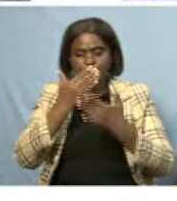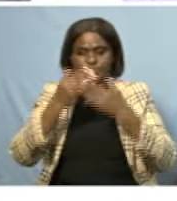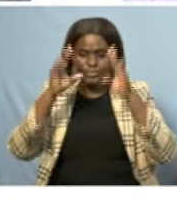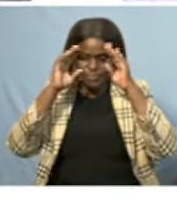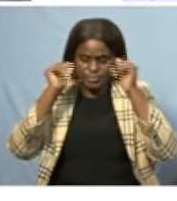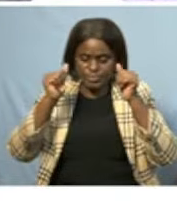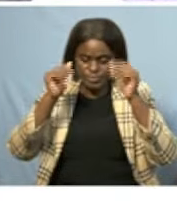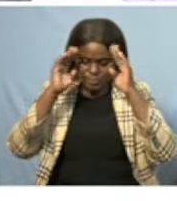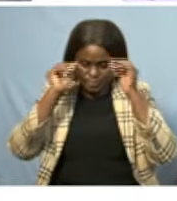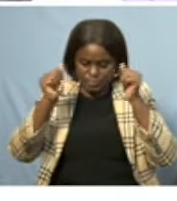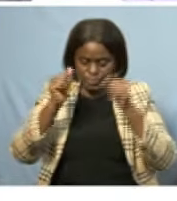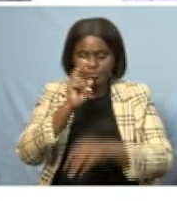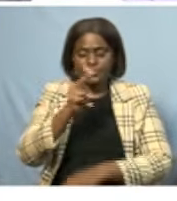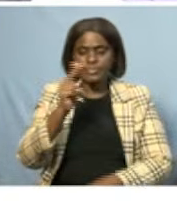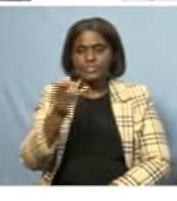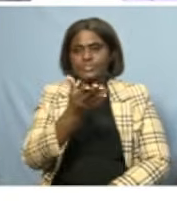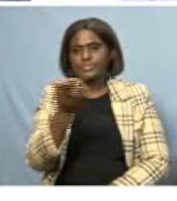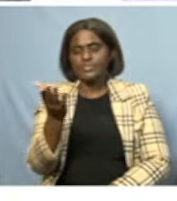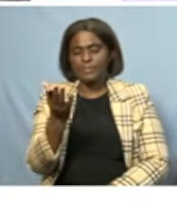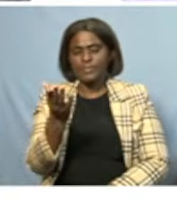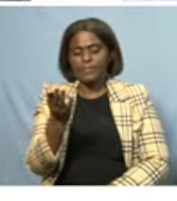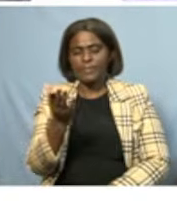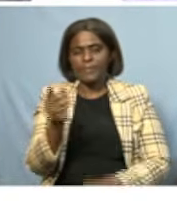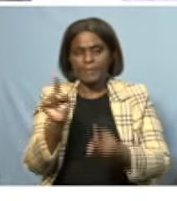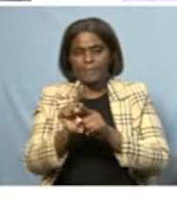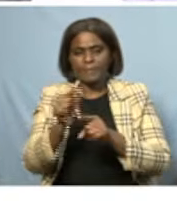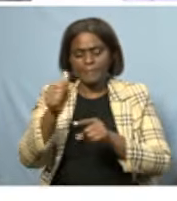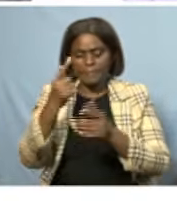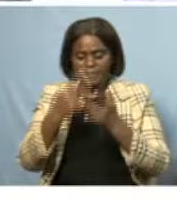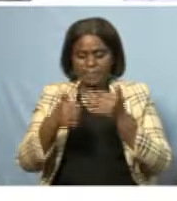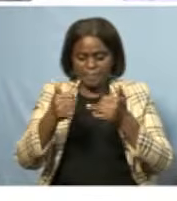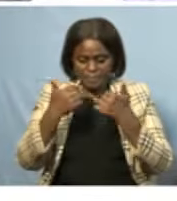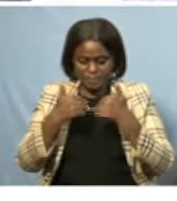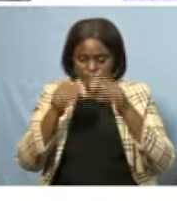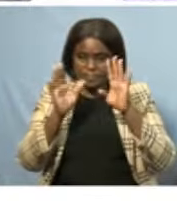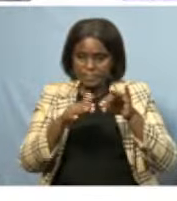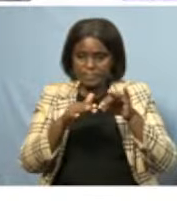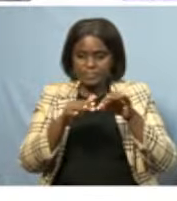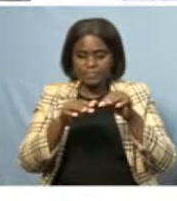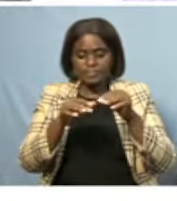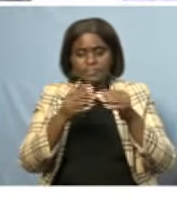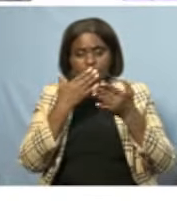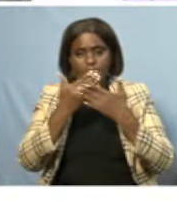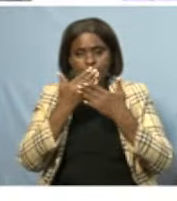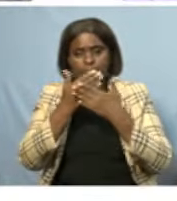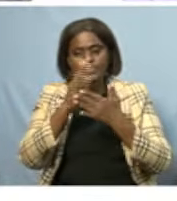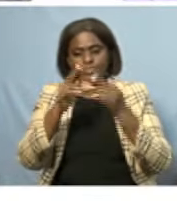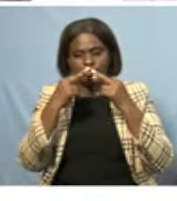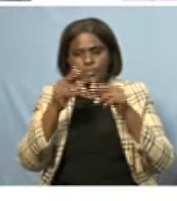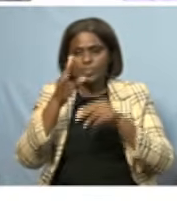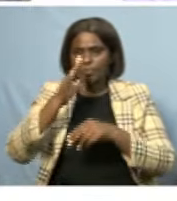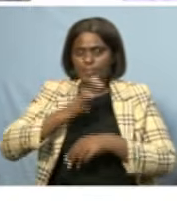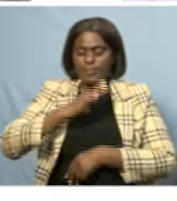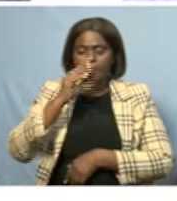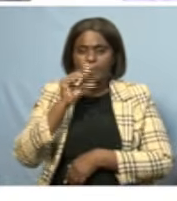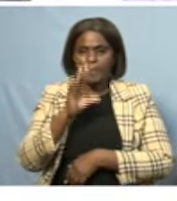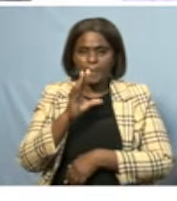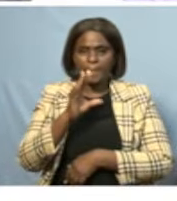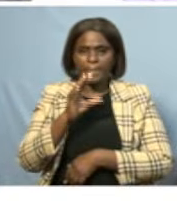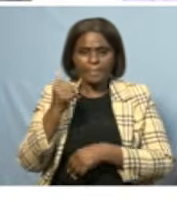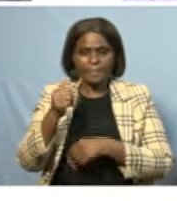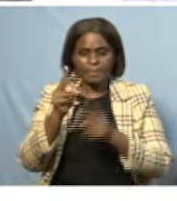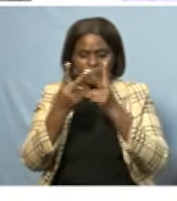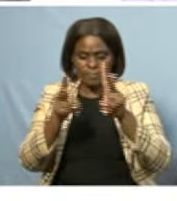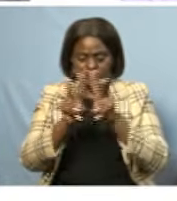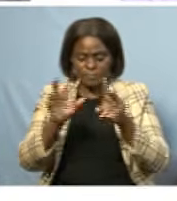President, President Hakainde Hichilema, and his lieutenants. Madam Speaker, the